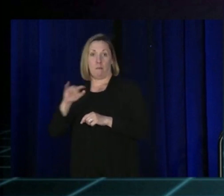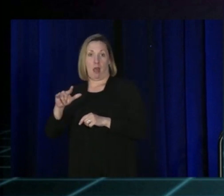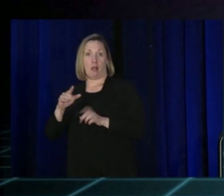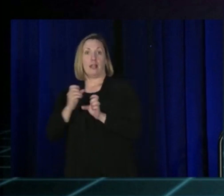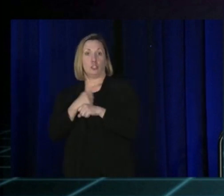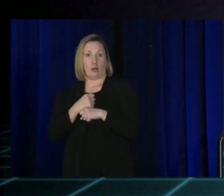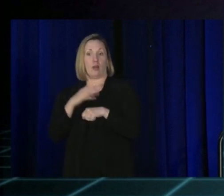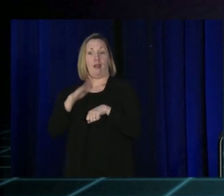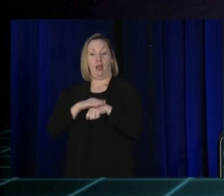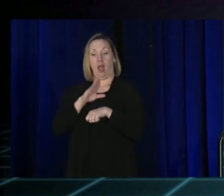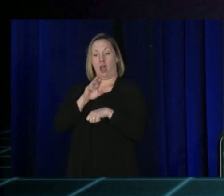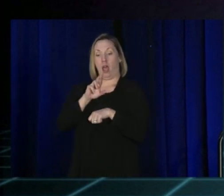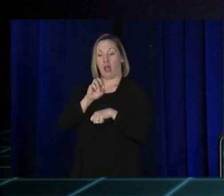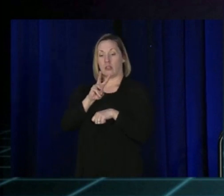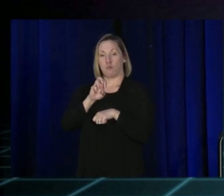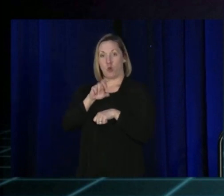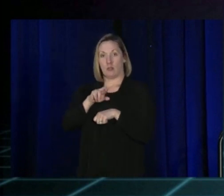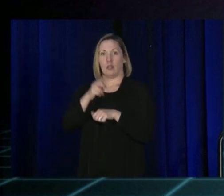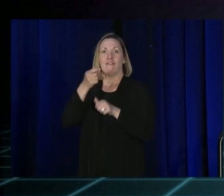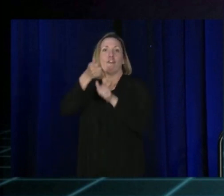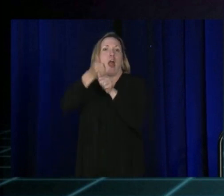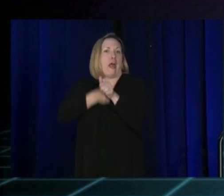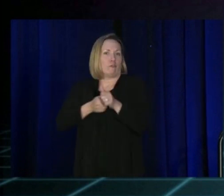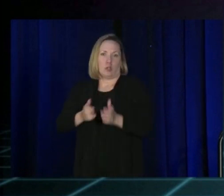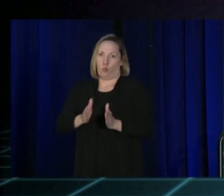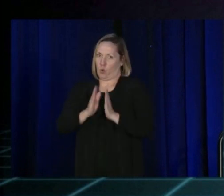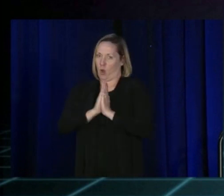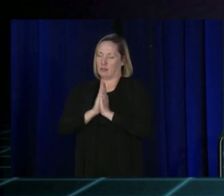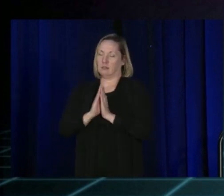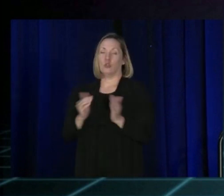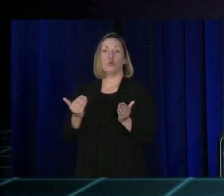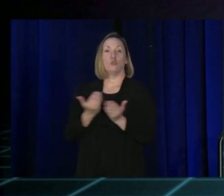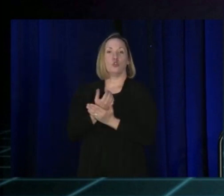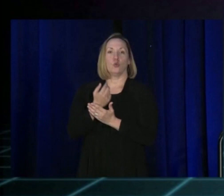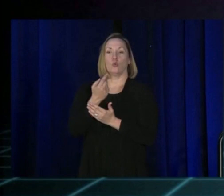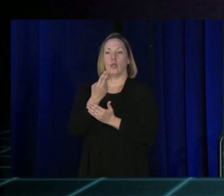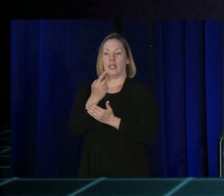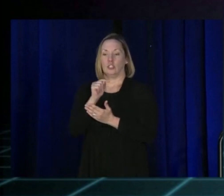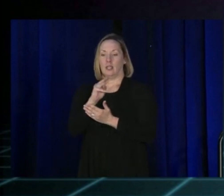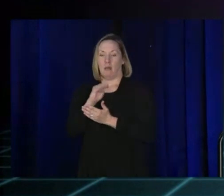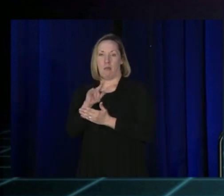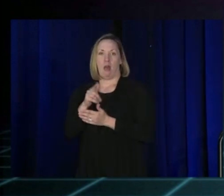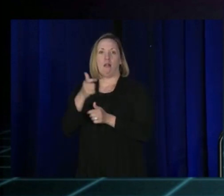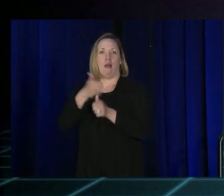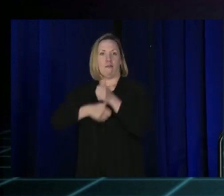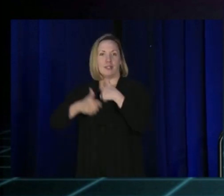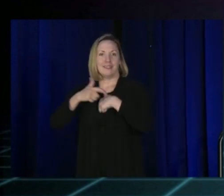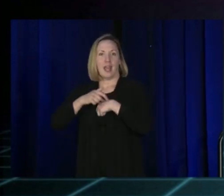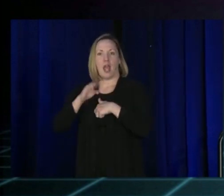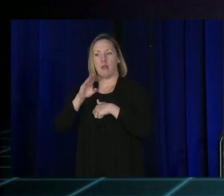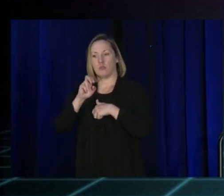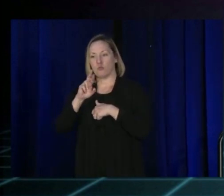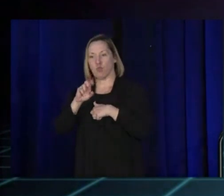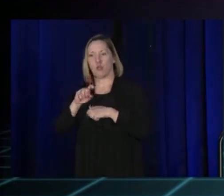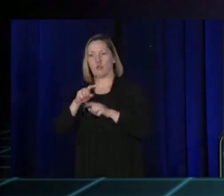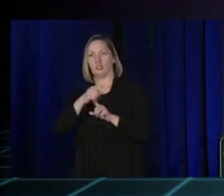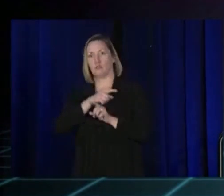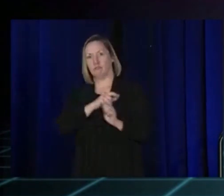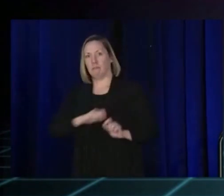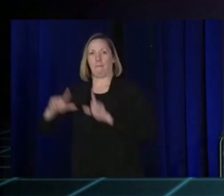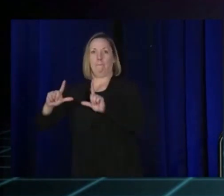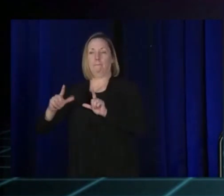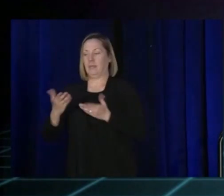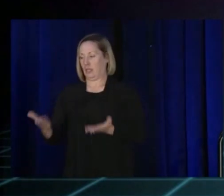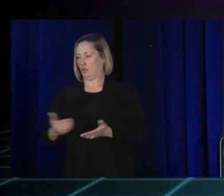browser for every request. So we're getting new HTML every time the browser executes here.